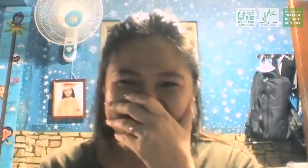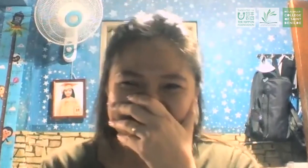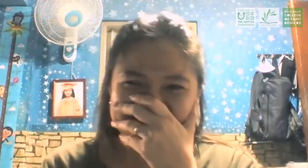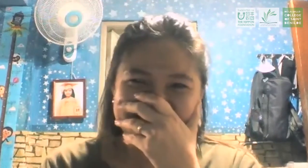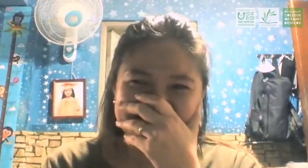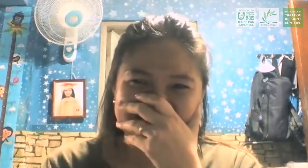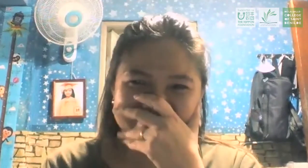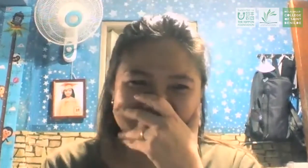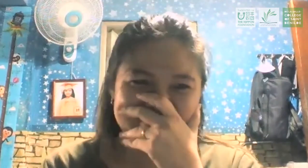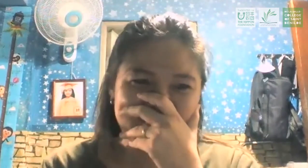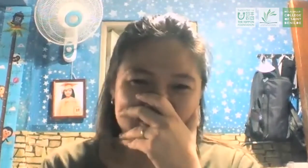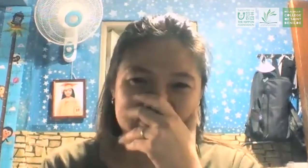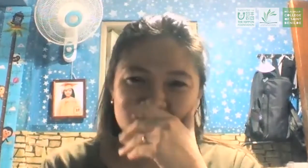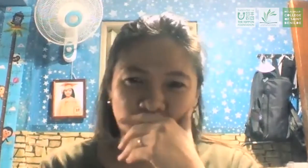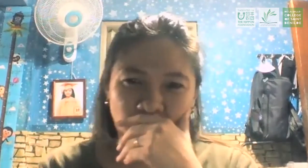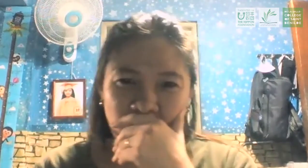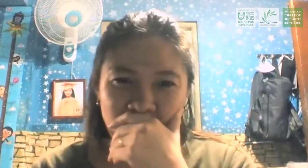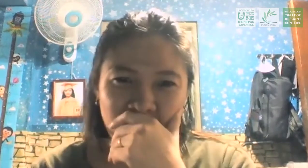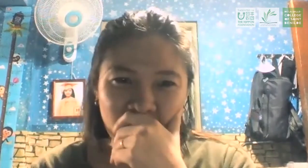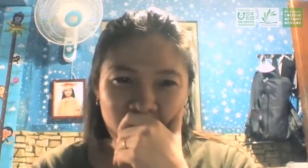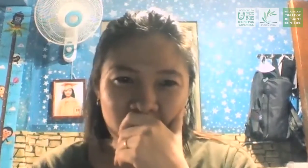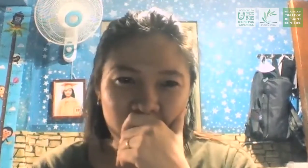question.